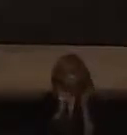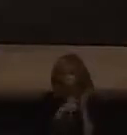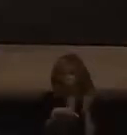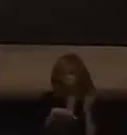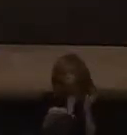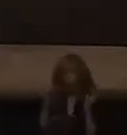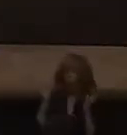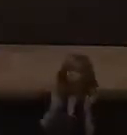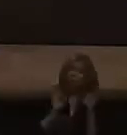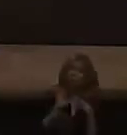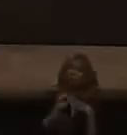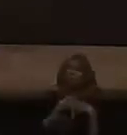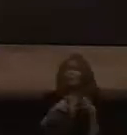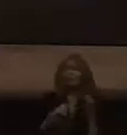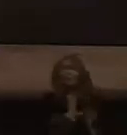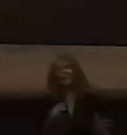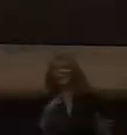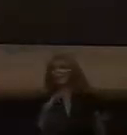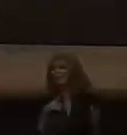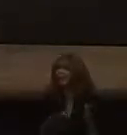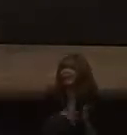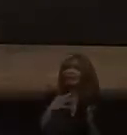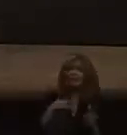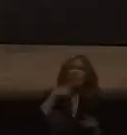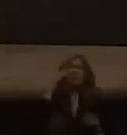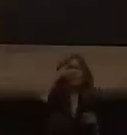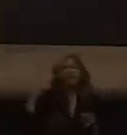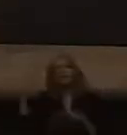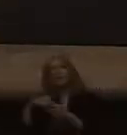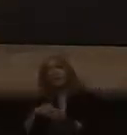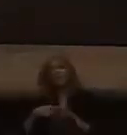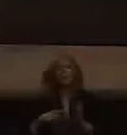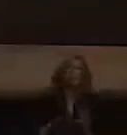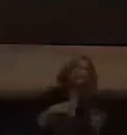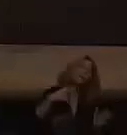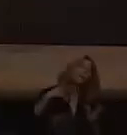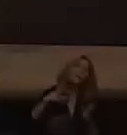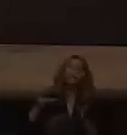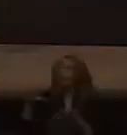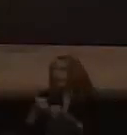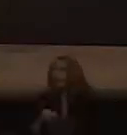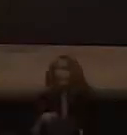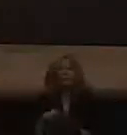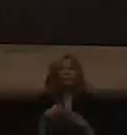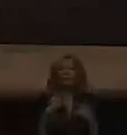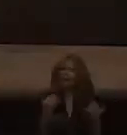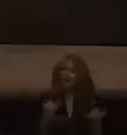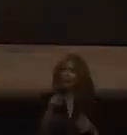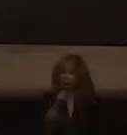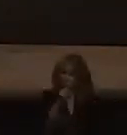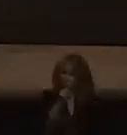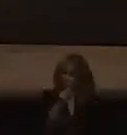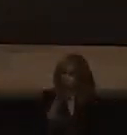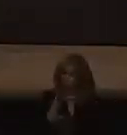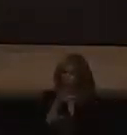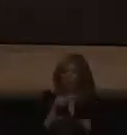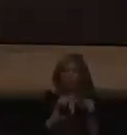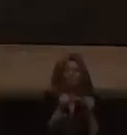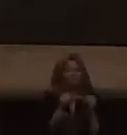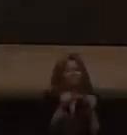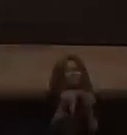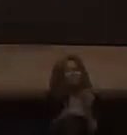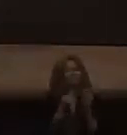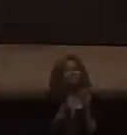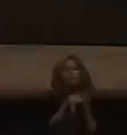sporadic pilot campaigns to target this demographic has now become or should become a vital part of every marketing